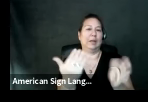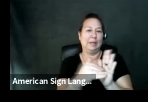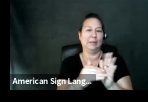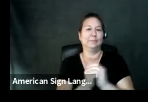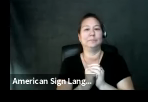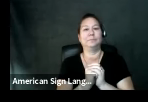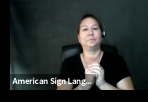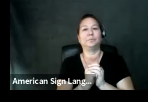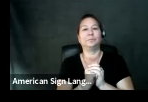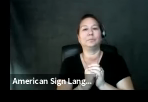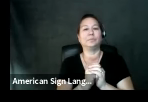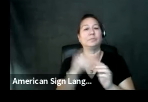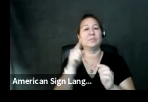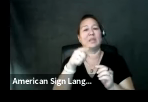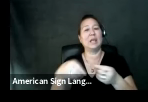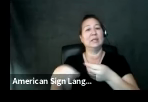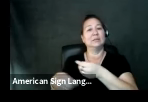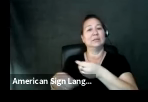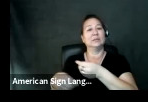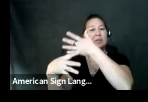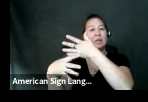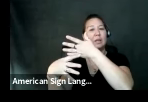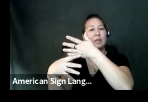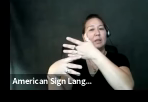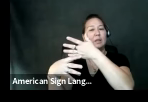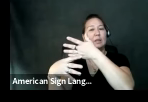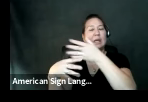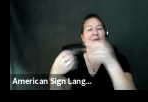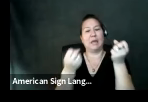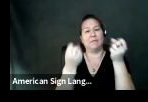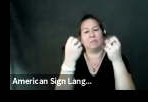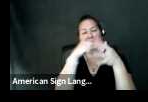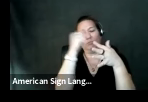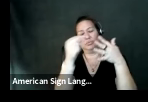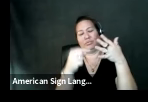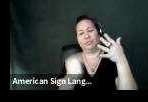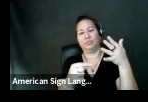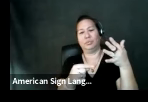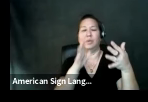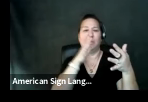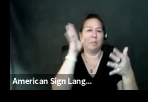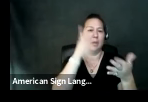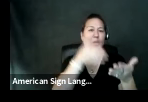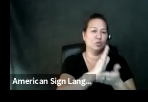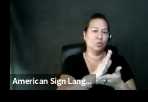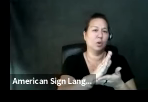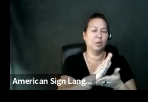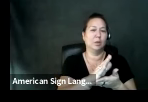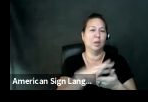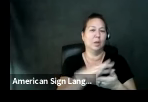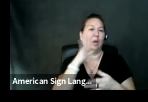Okay, so this slide outlines the many categories of parents' rights, which I'll briefly